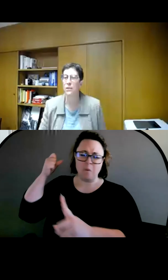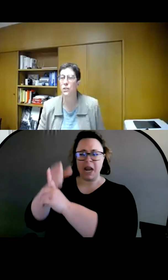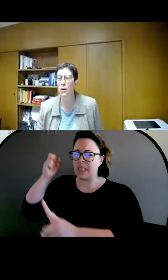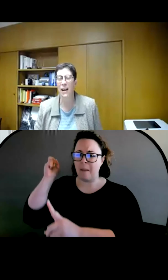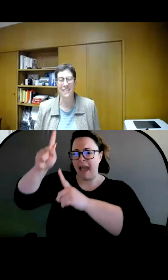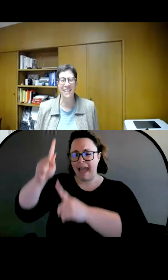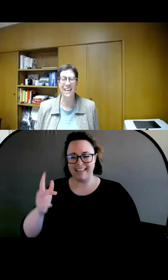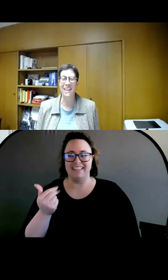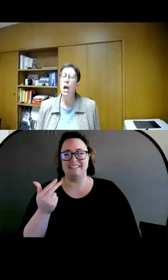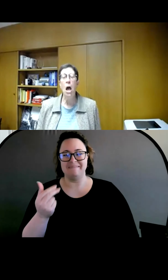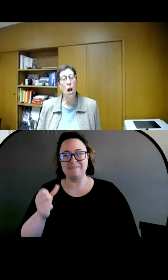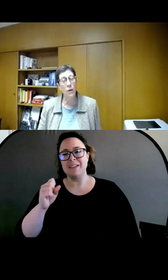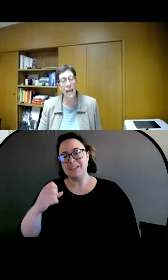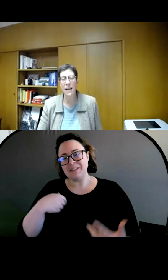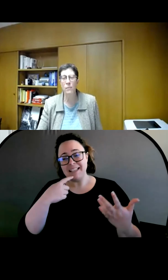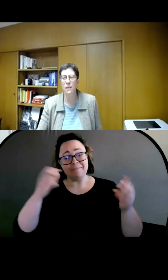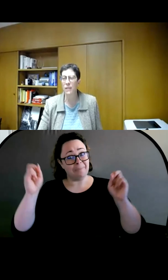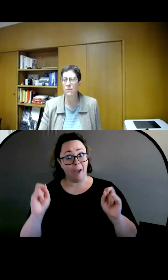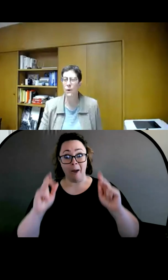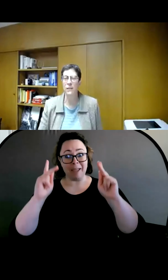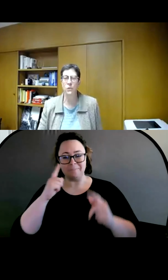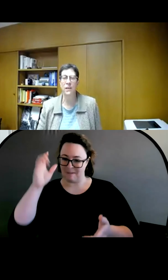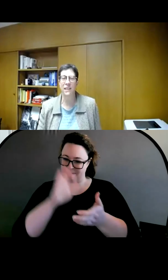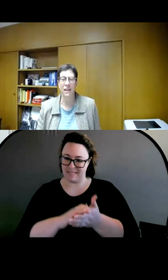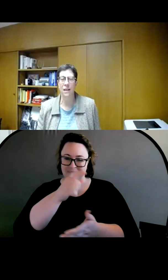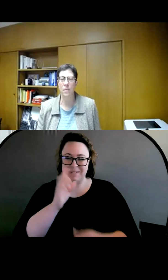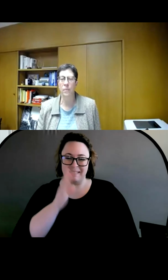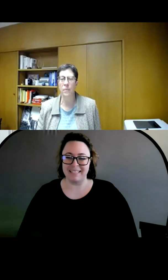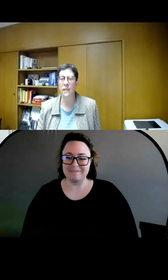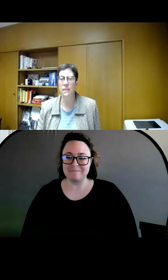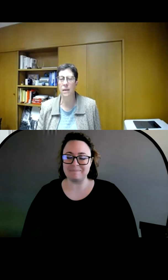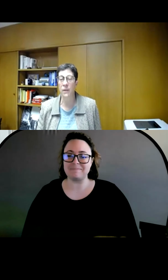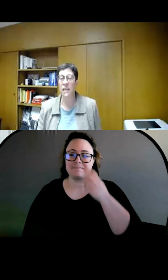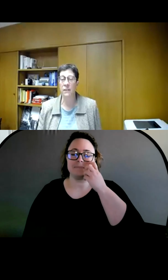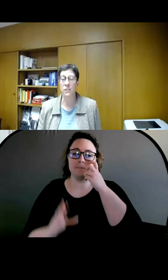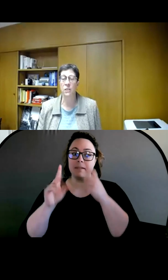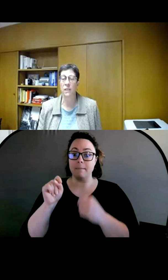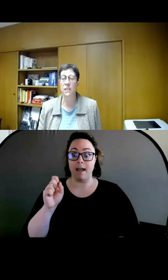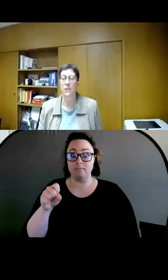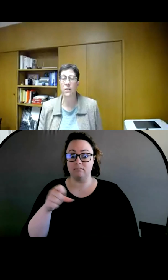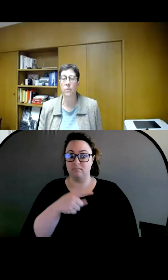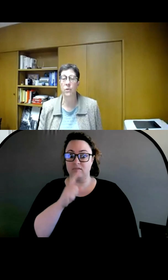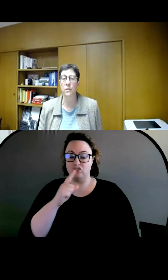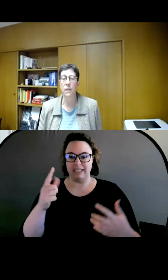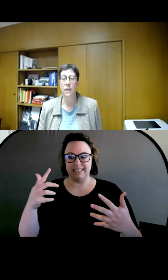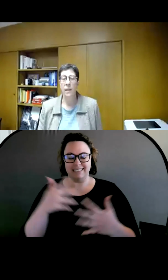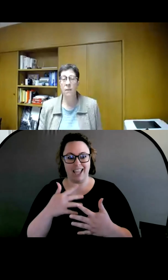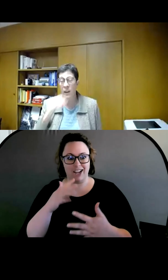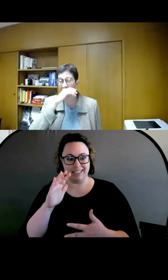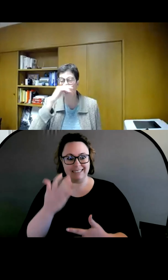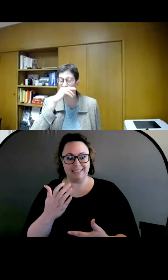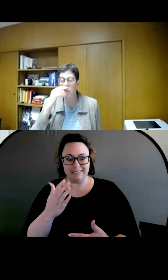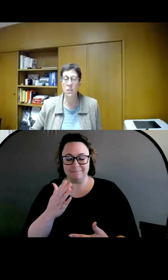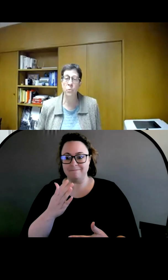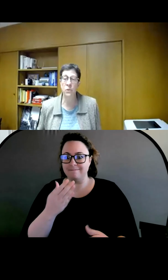back. So I said, okay, I'm going to believe you on this one. But yeah, this is a really scary looking bruise. And